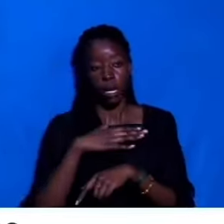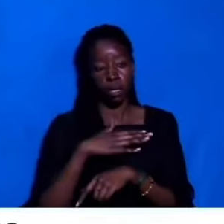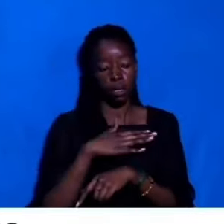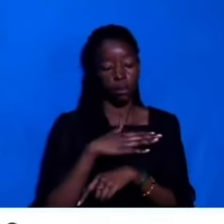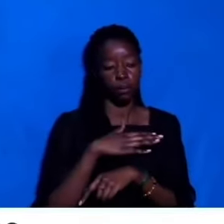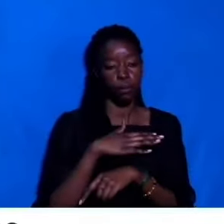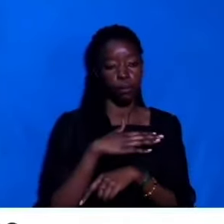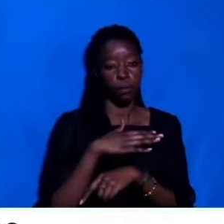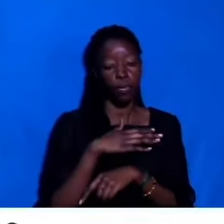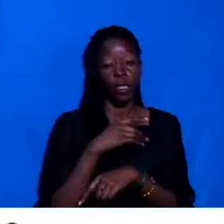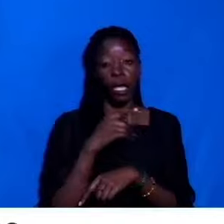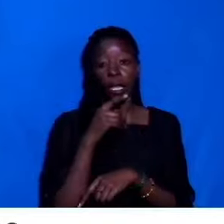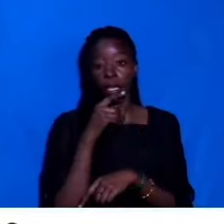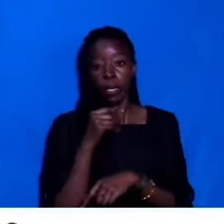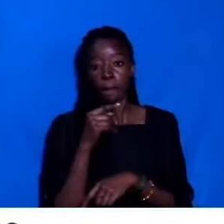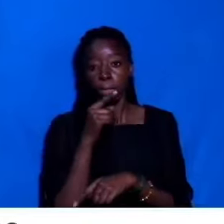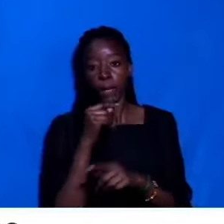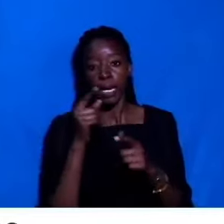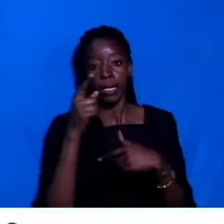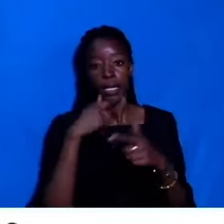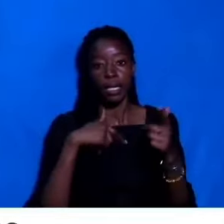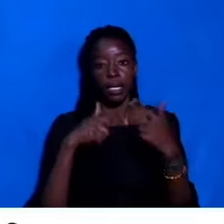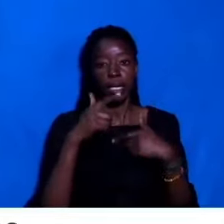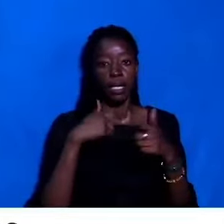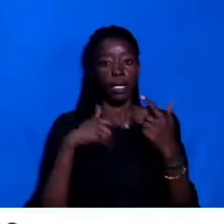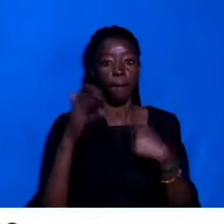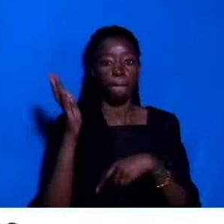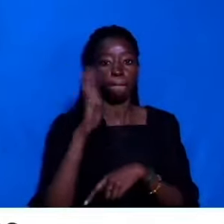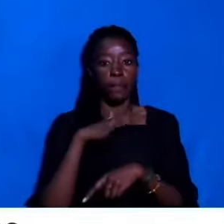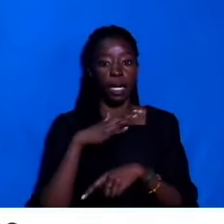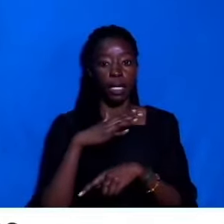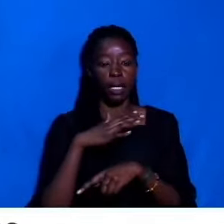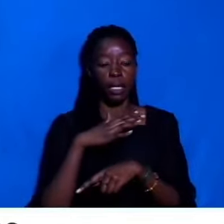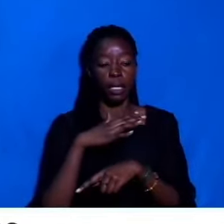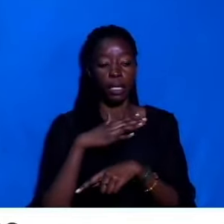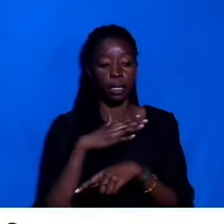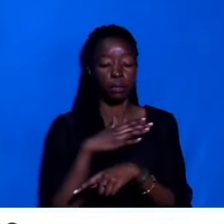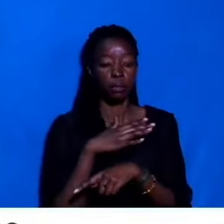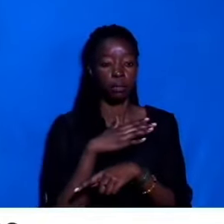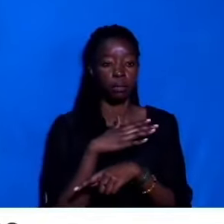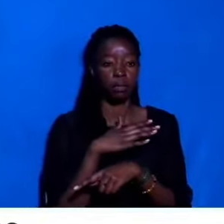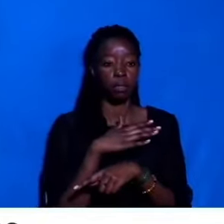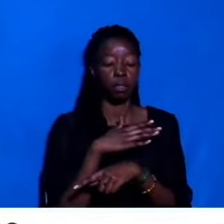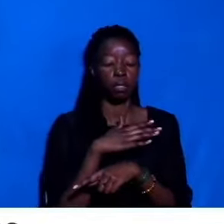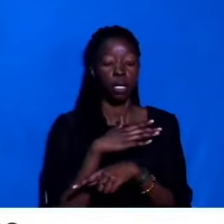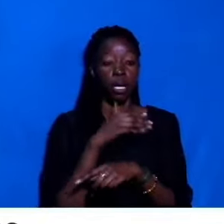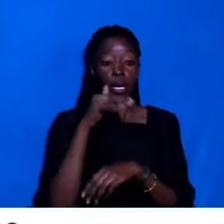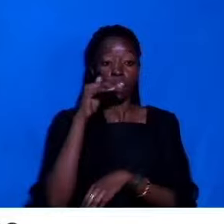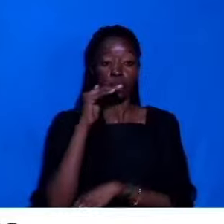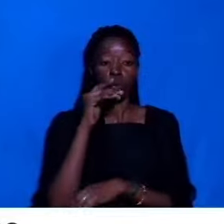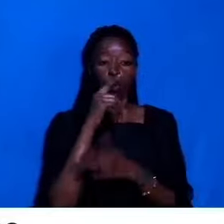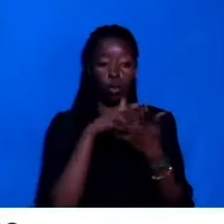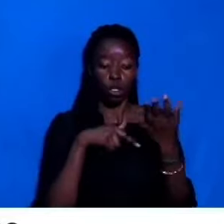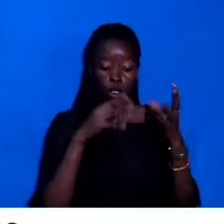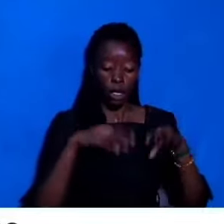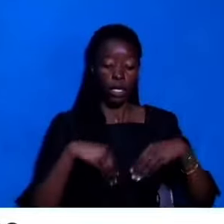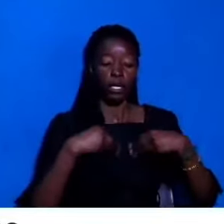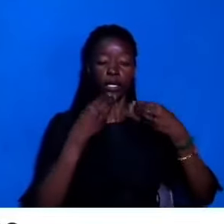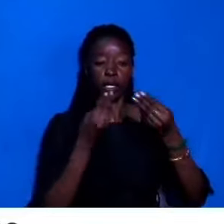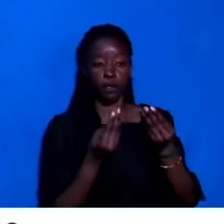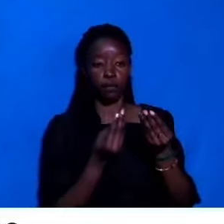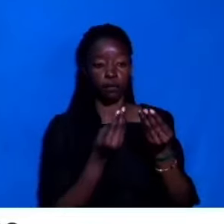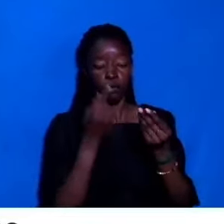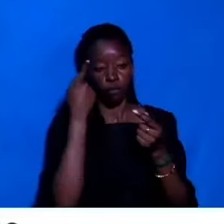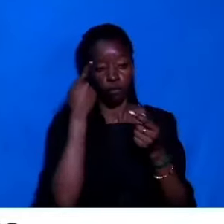He came back. Just like the psalmist who asks, what shall I render unto the Lord for all